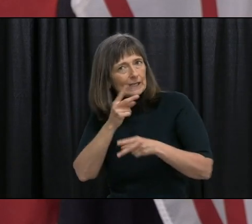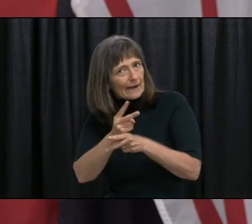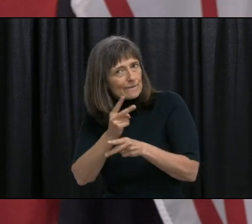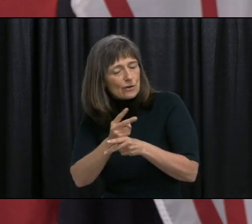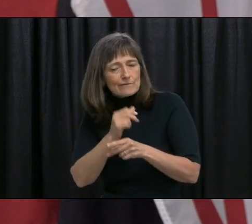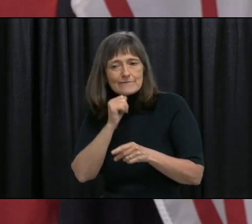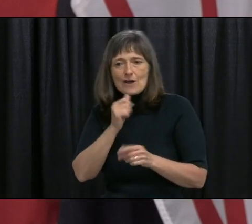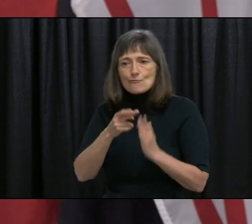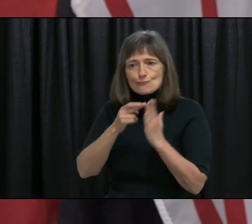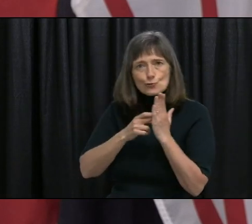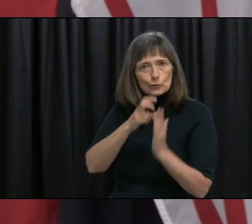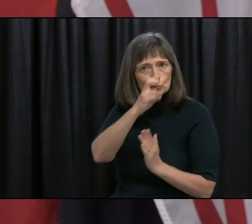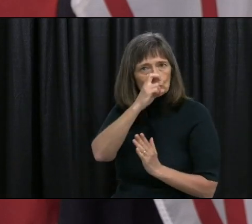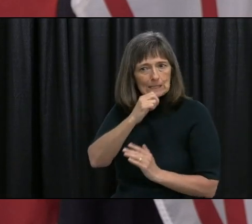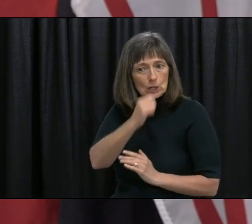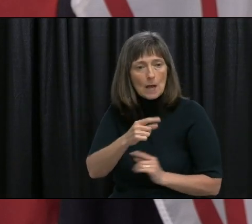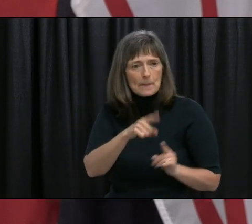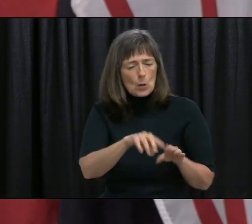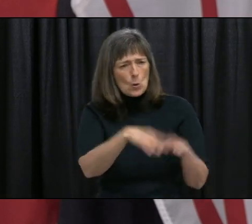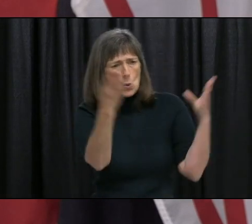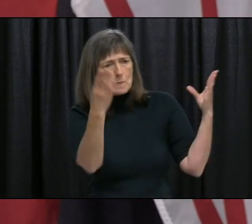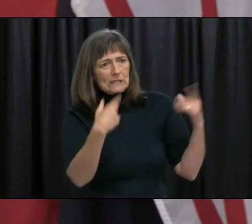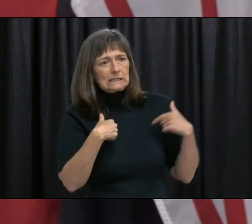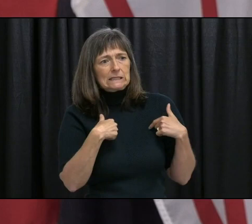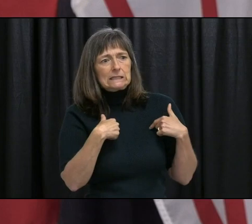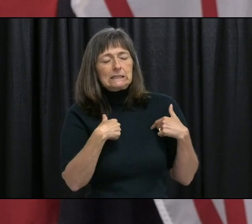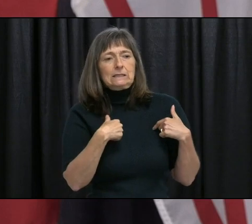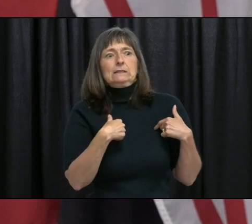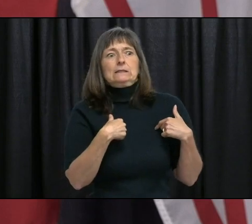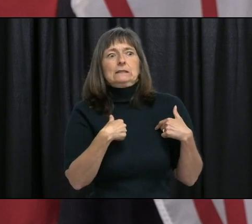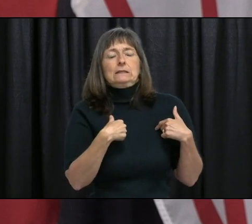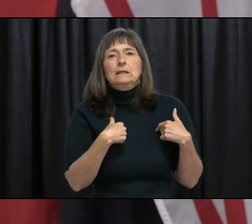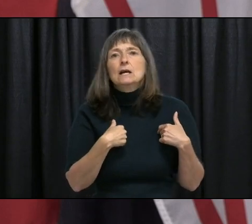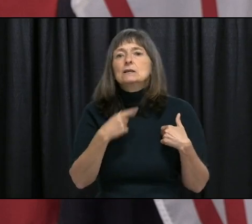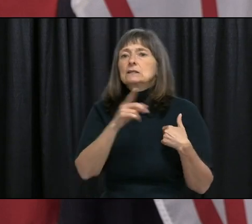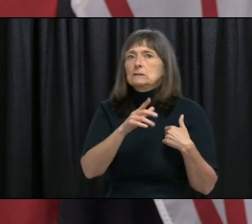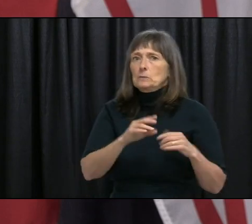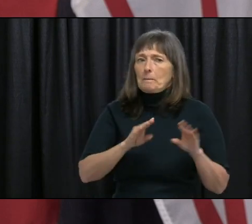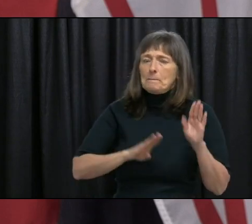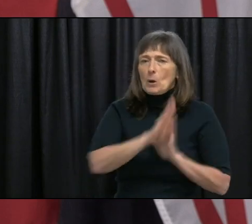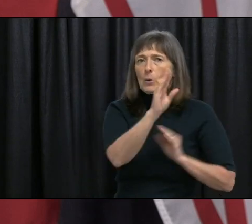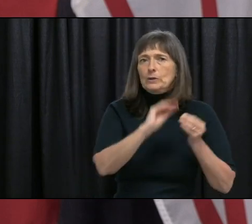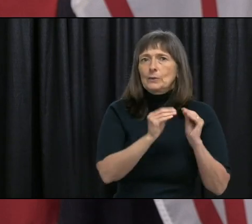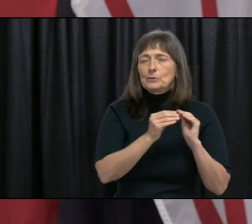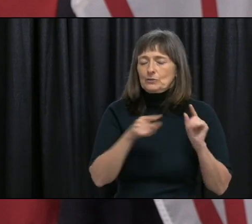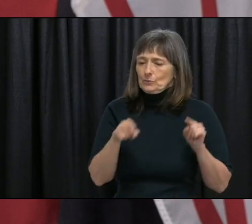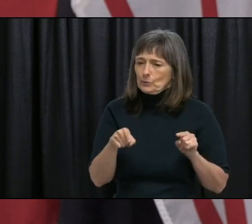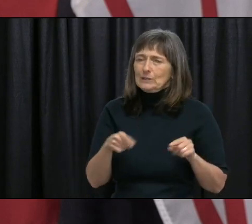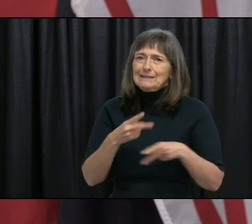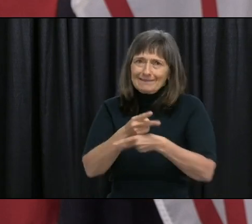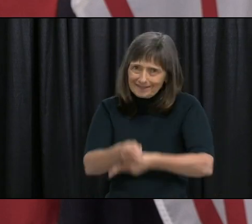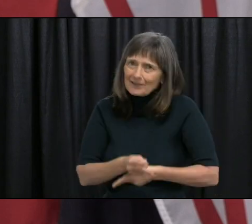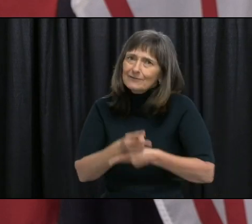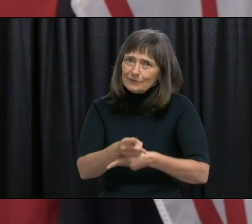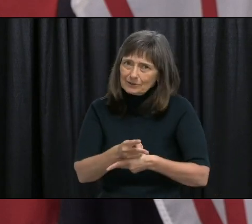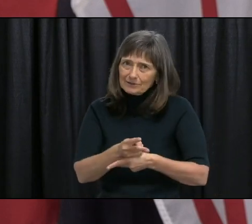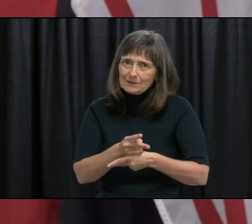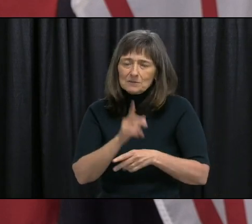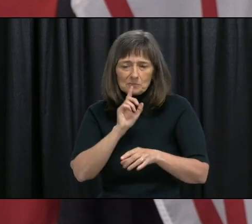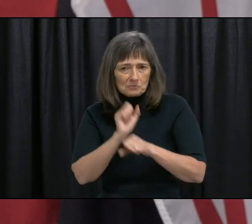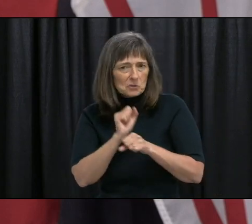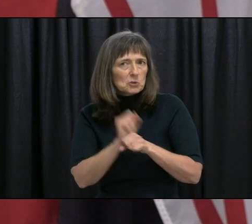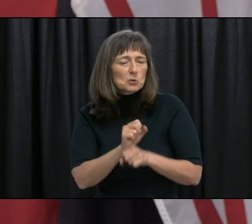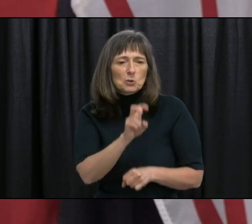place. All we're trying to do here now is to do it very strategically, making sure we do it carefully as we start lifting